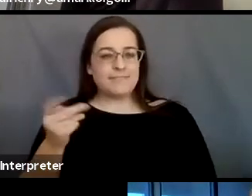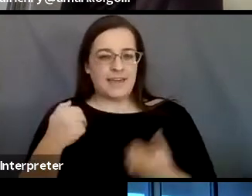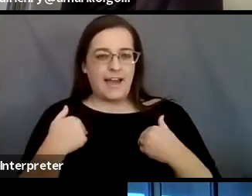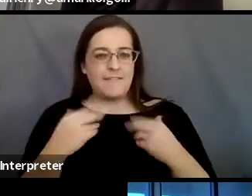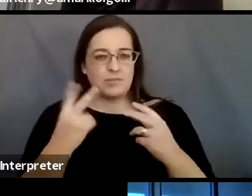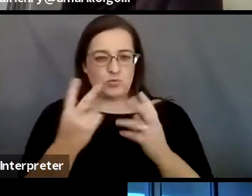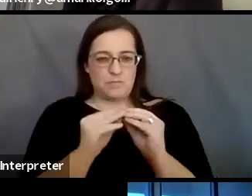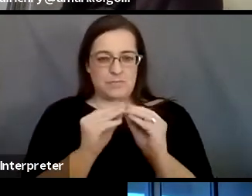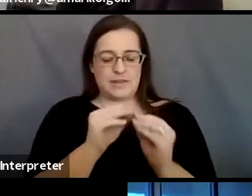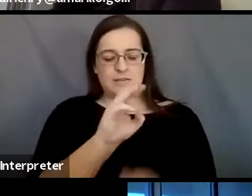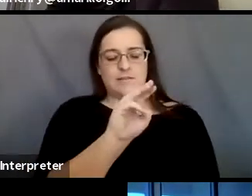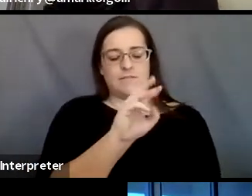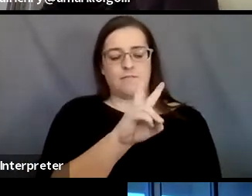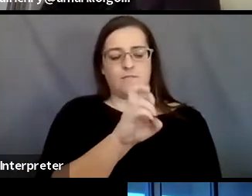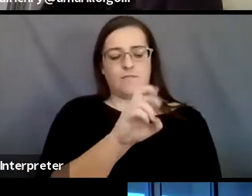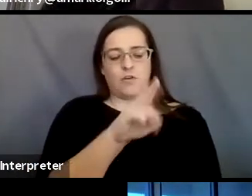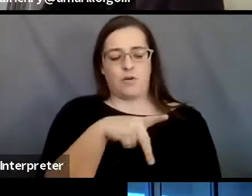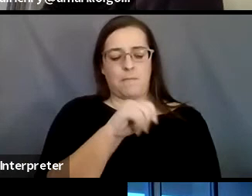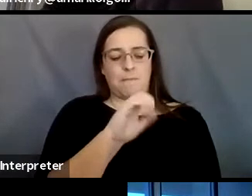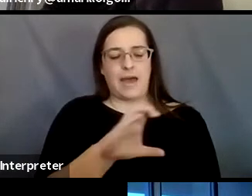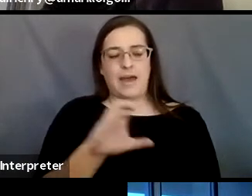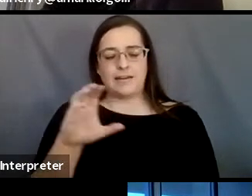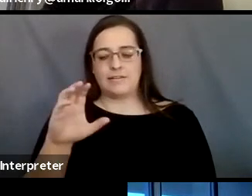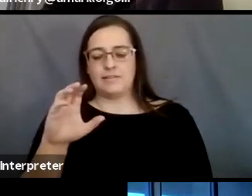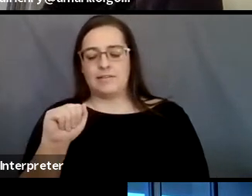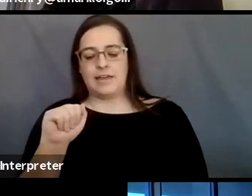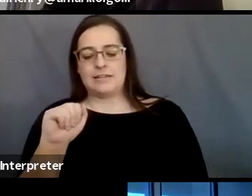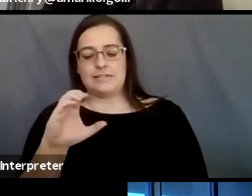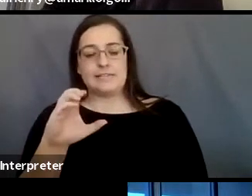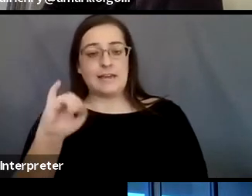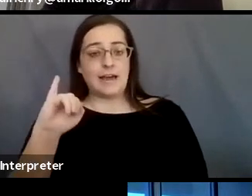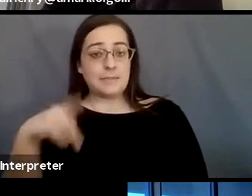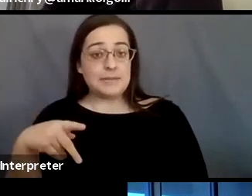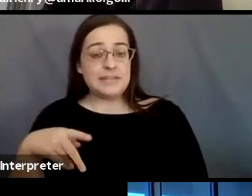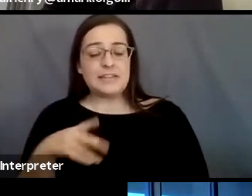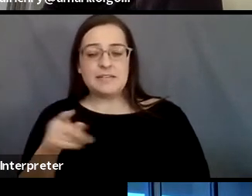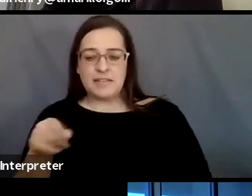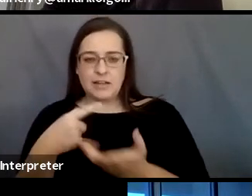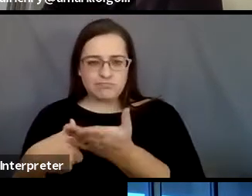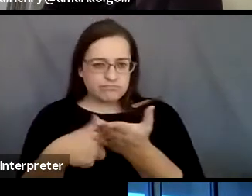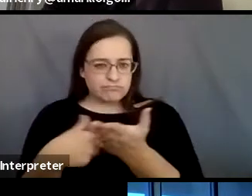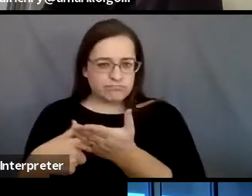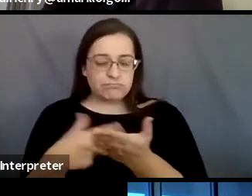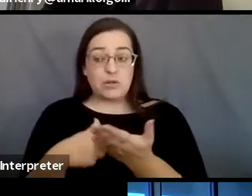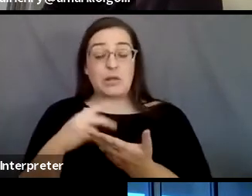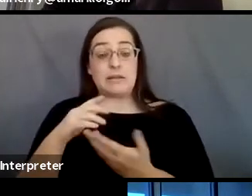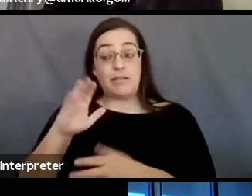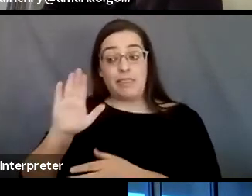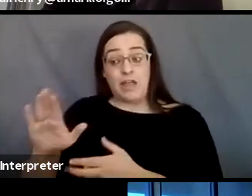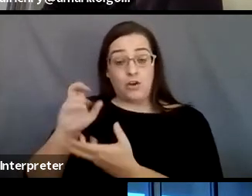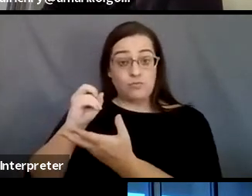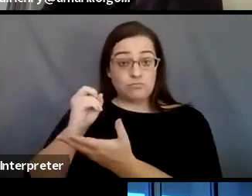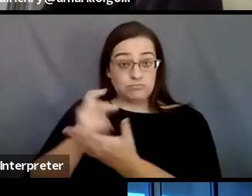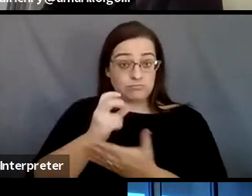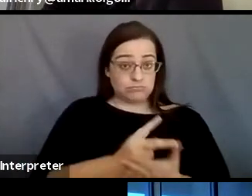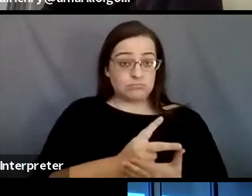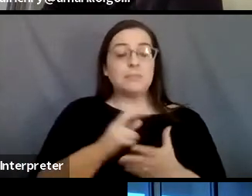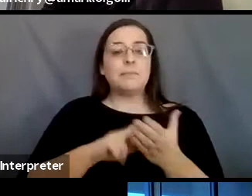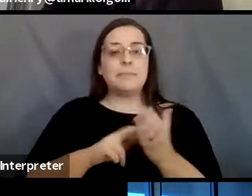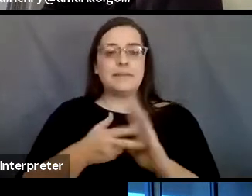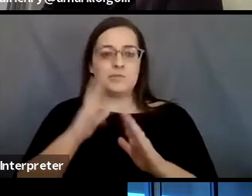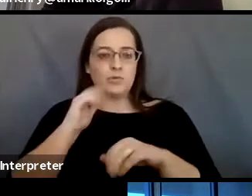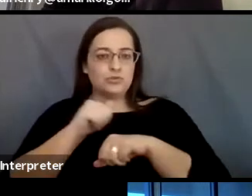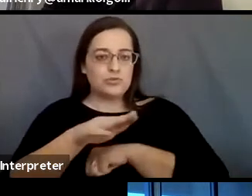VRPAC and the ACIP will meet, and with their approval and recommendation, we anticipate vaccine to be shipped later this